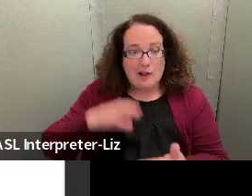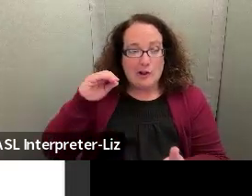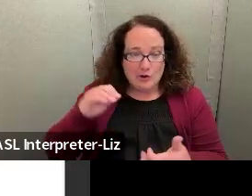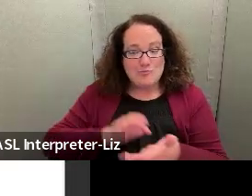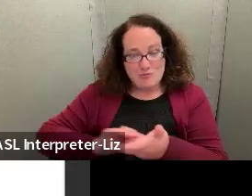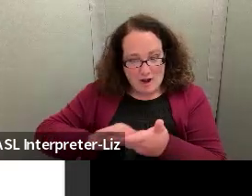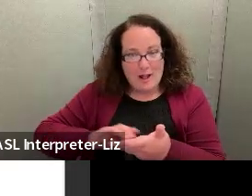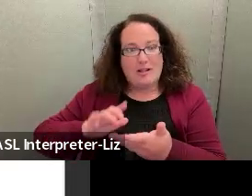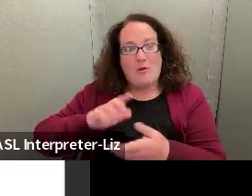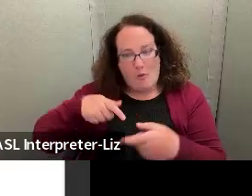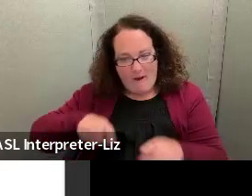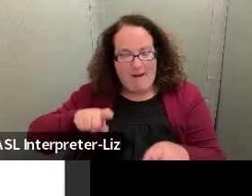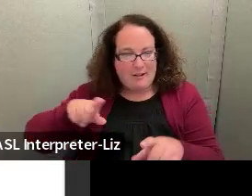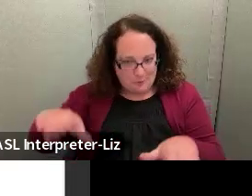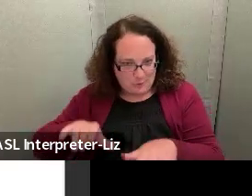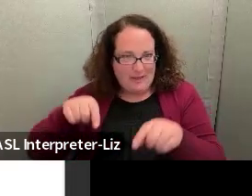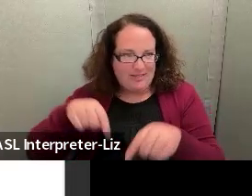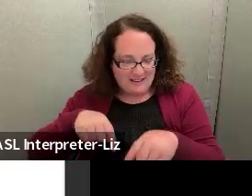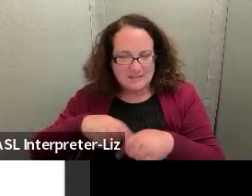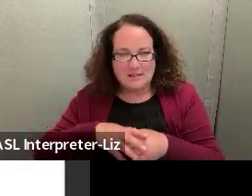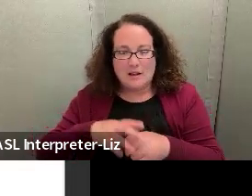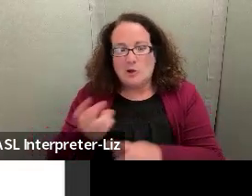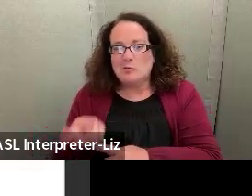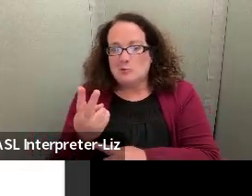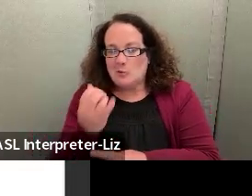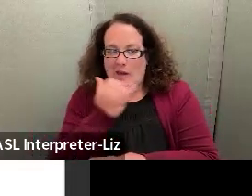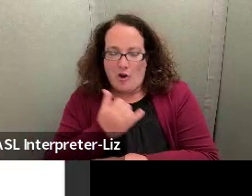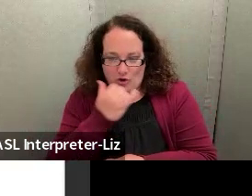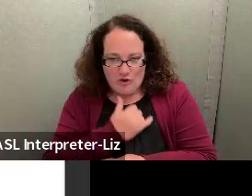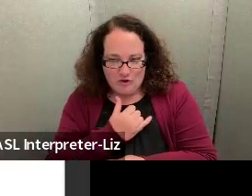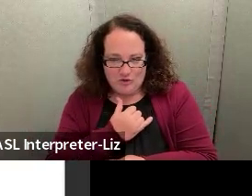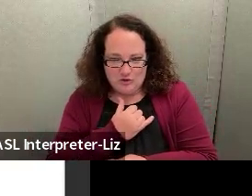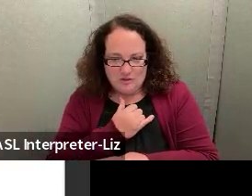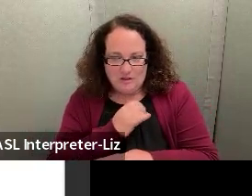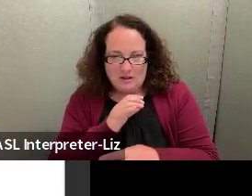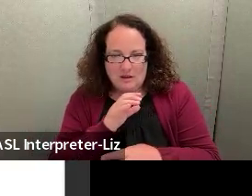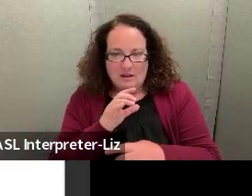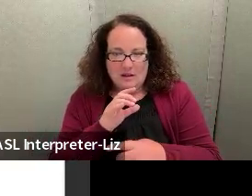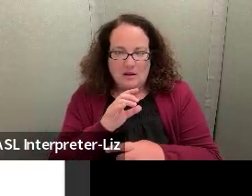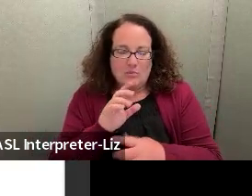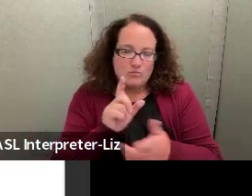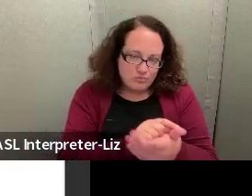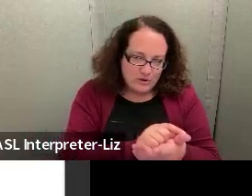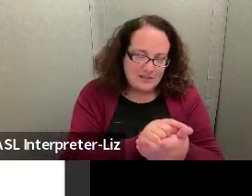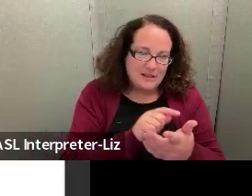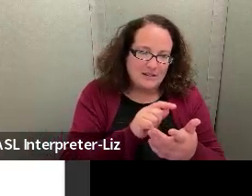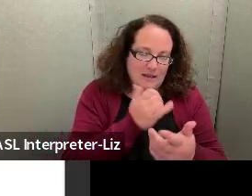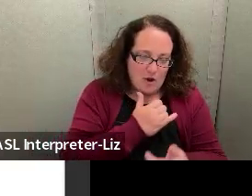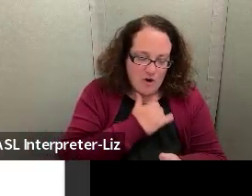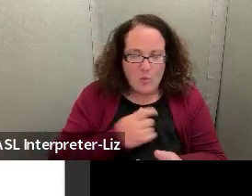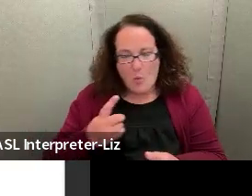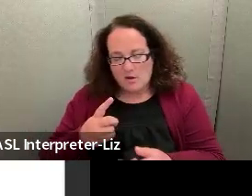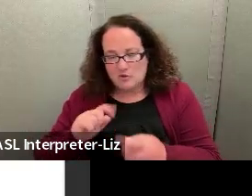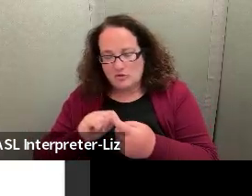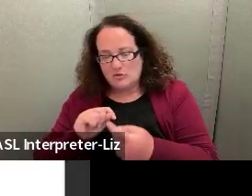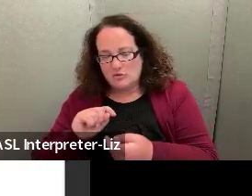this, and there were 2 errors in the template. One was a printing error, one was a transcription error, and I